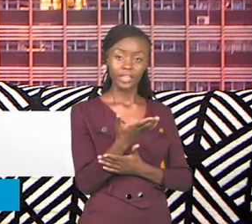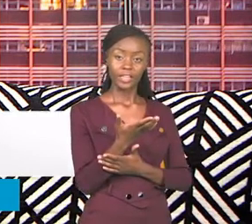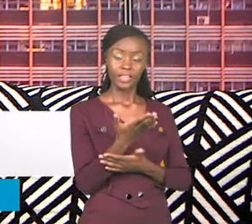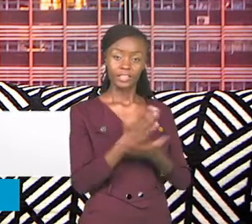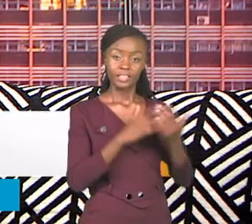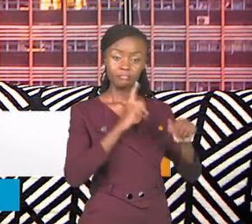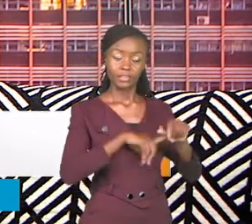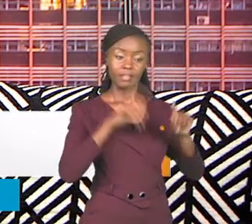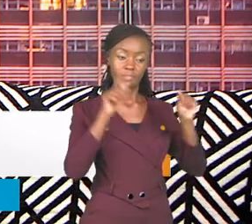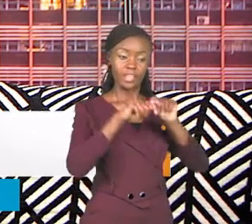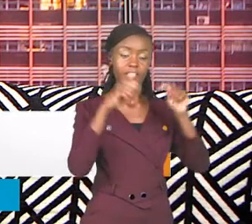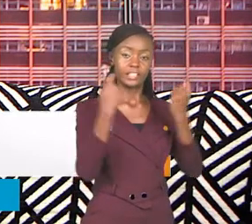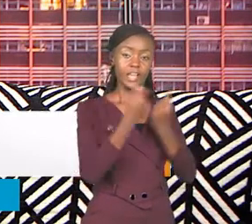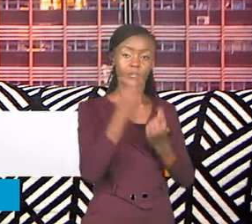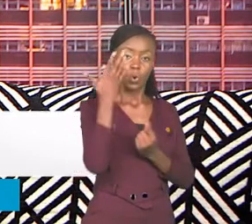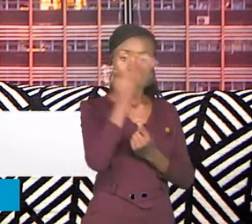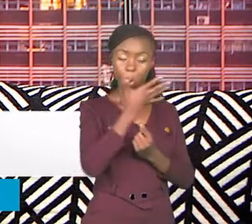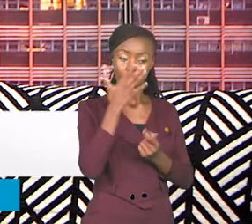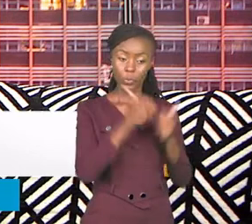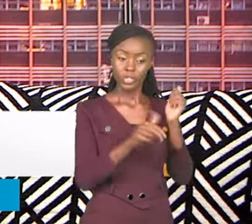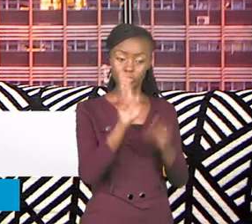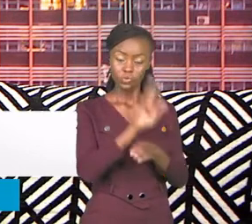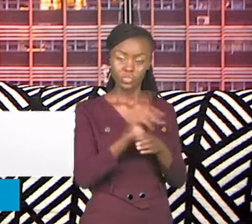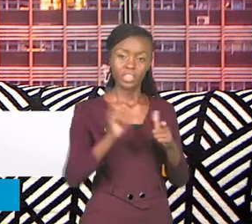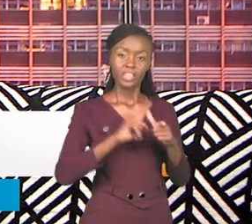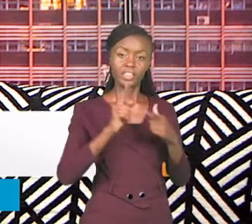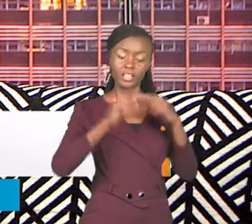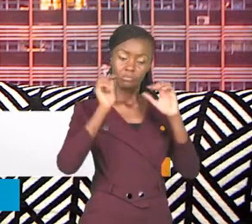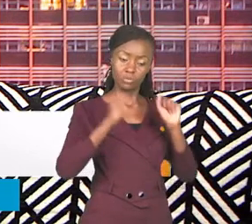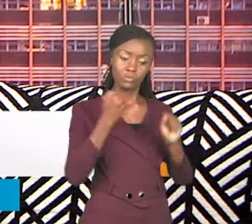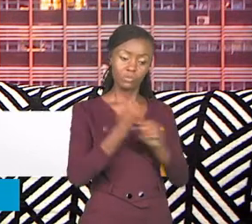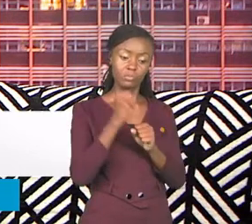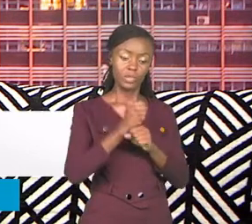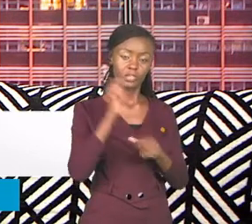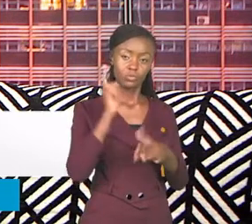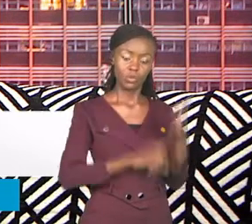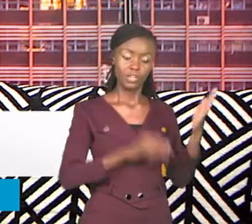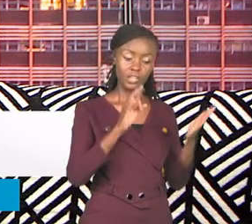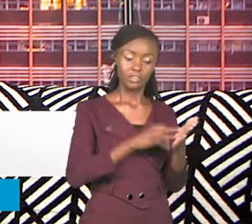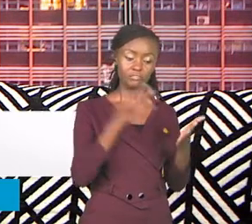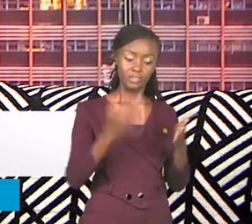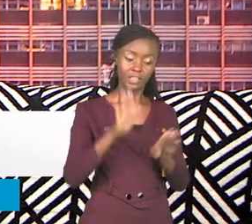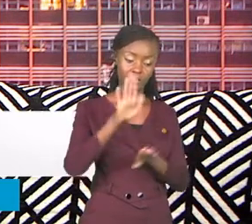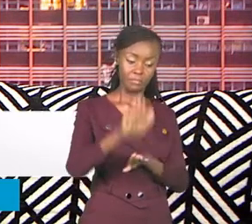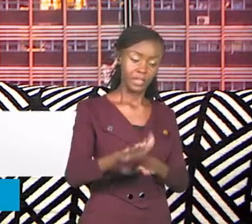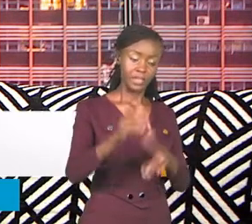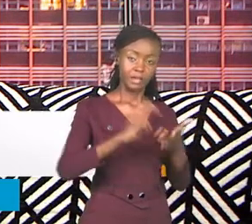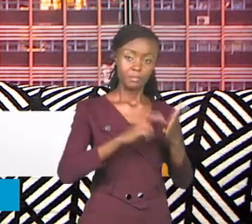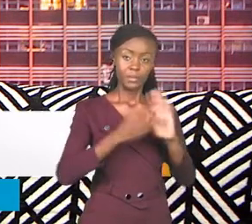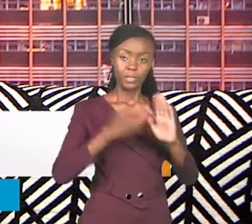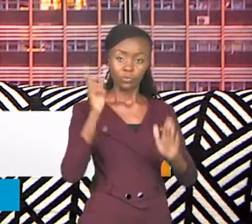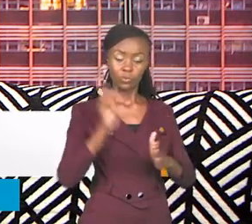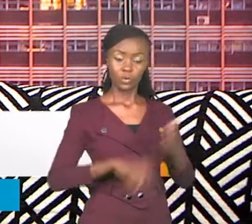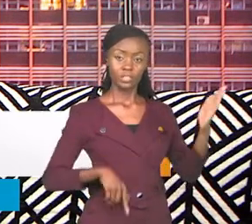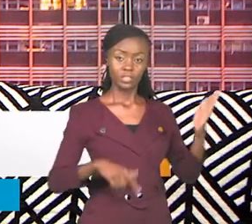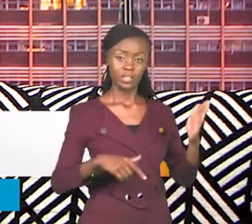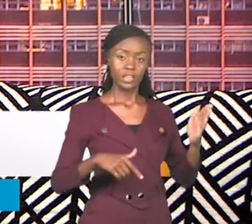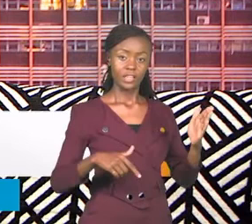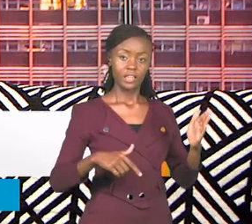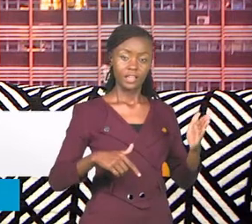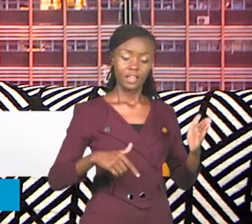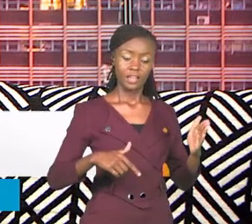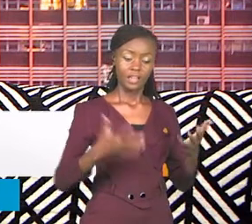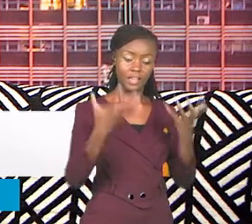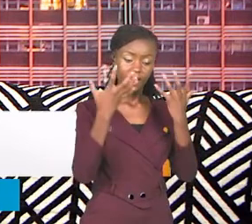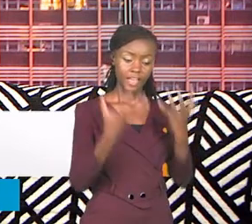lubricant you're using could just be the cause of your brake failure. Sure. And now for that case, which is a heavy vehicle, you know, you put